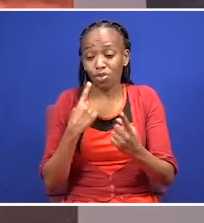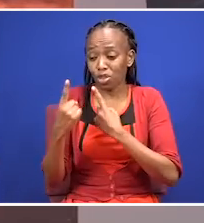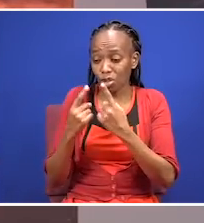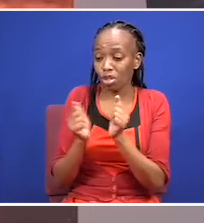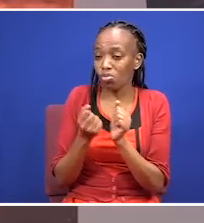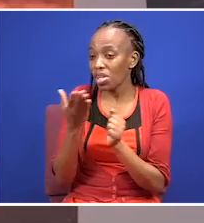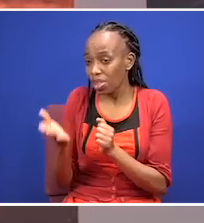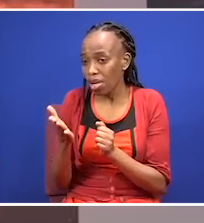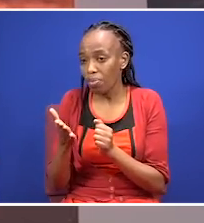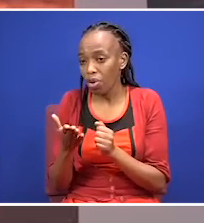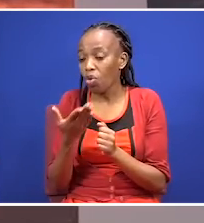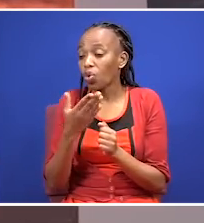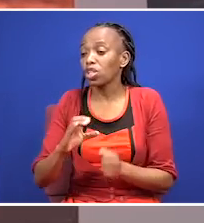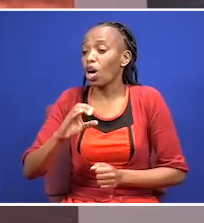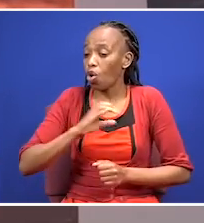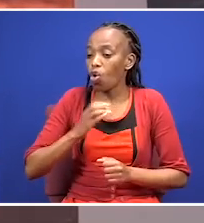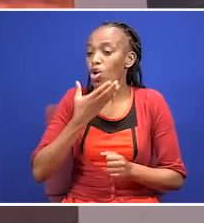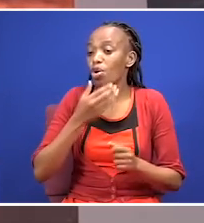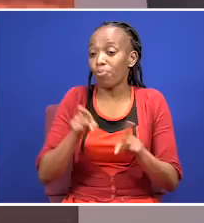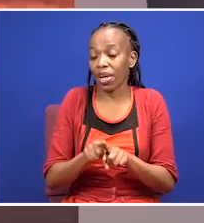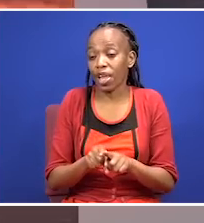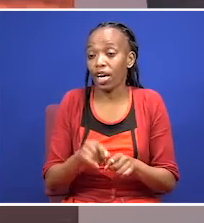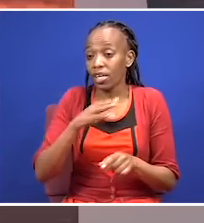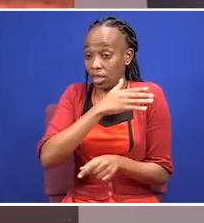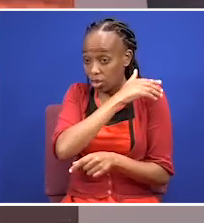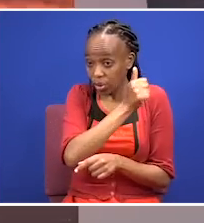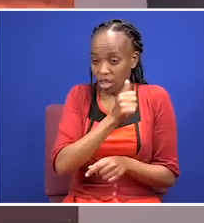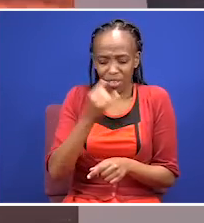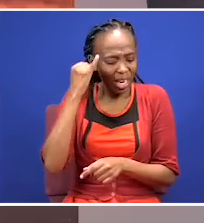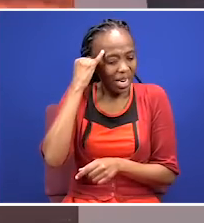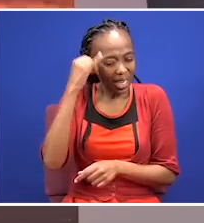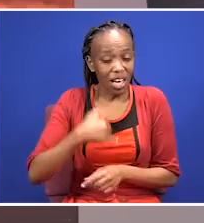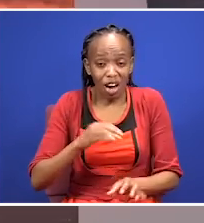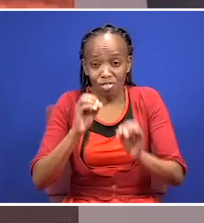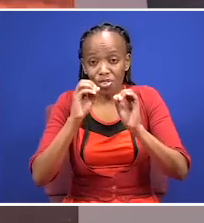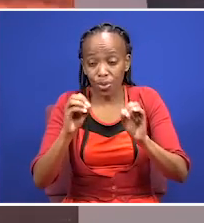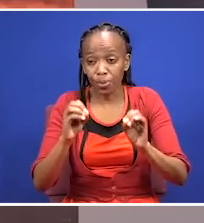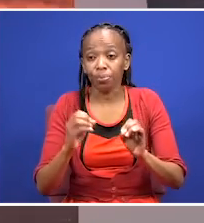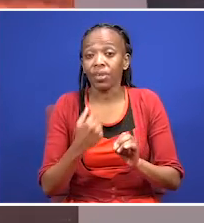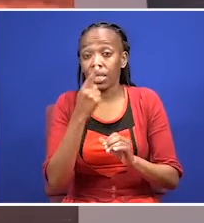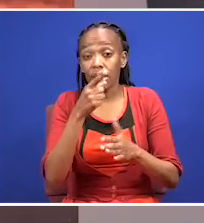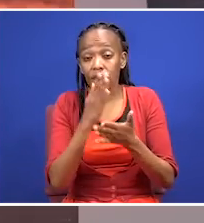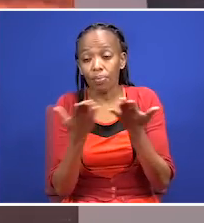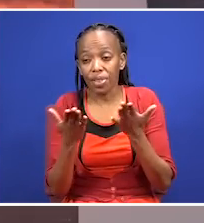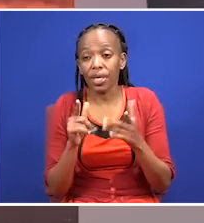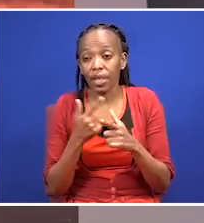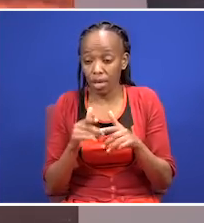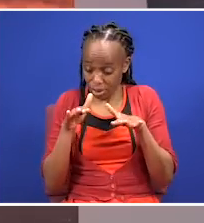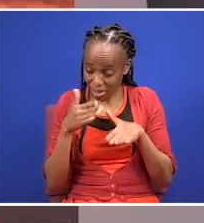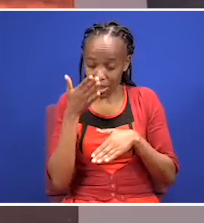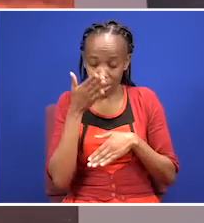them was their own brother joseph they were clueless let me tell us something and pause